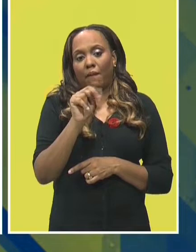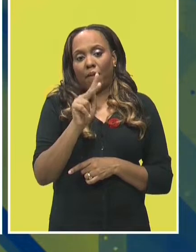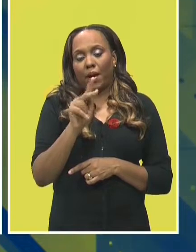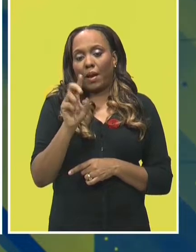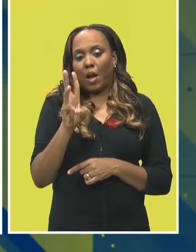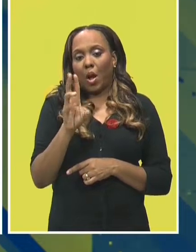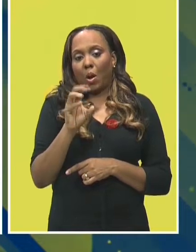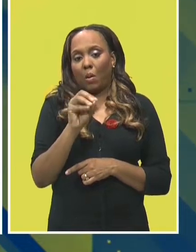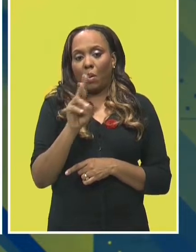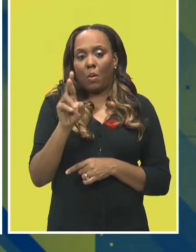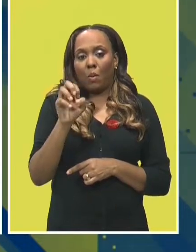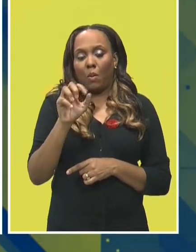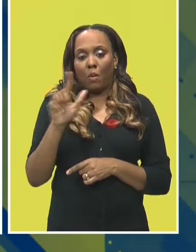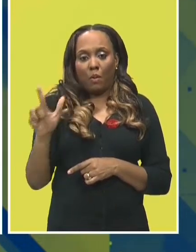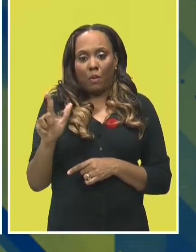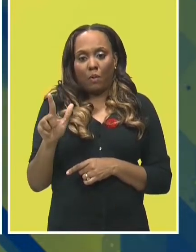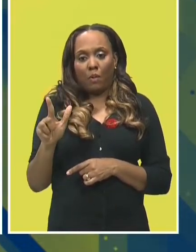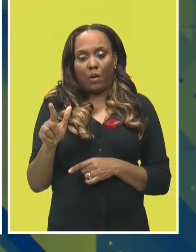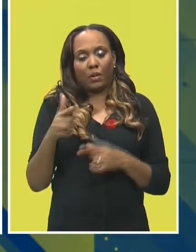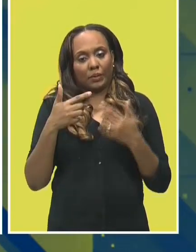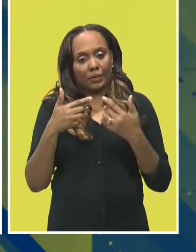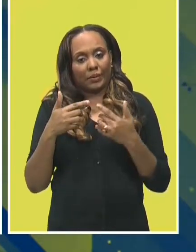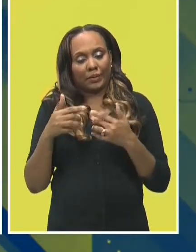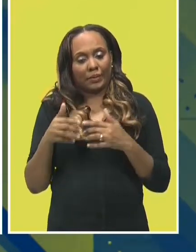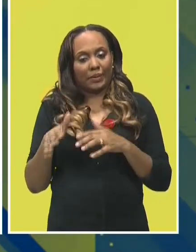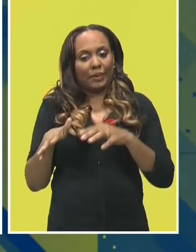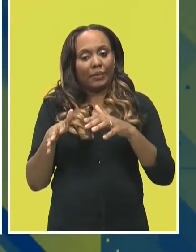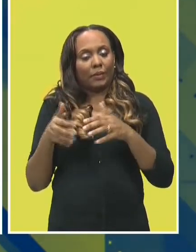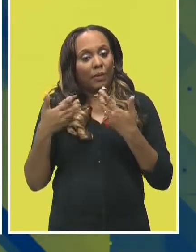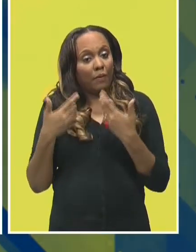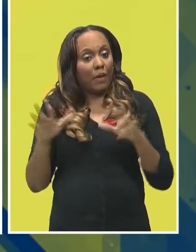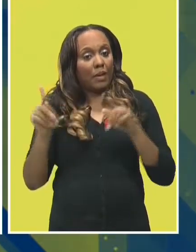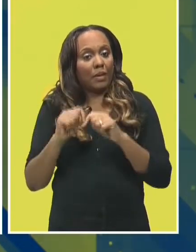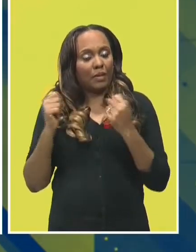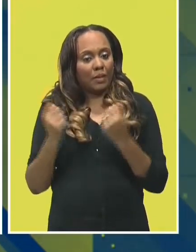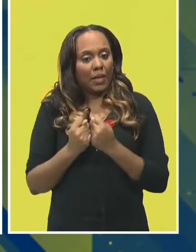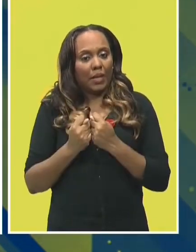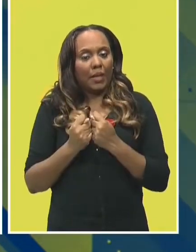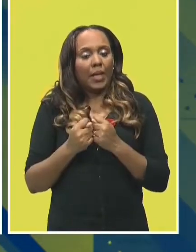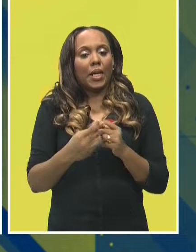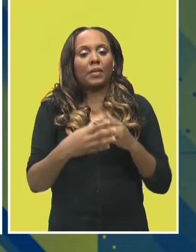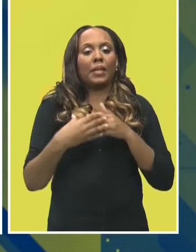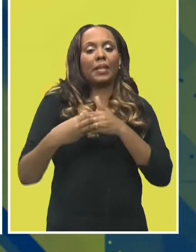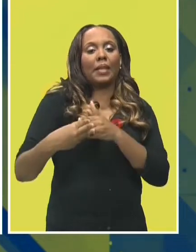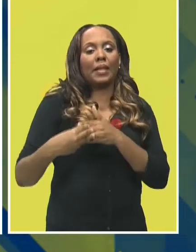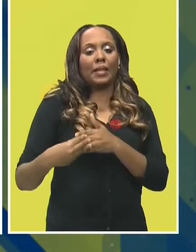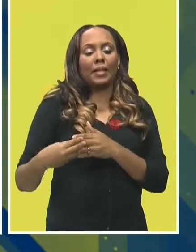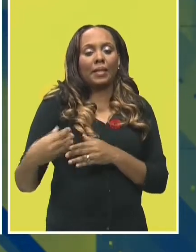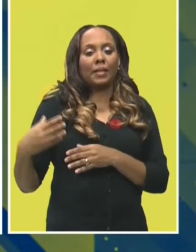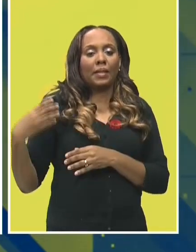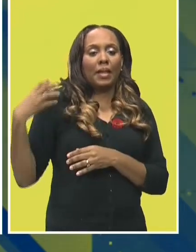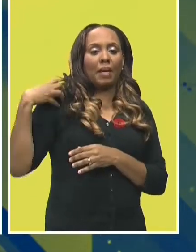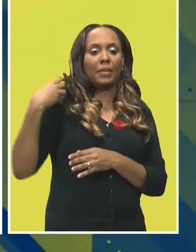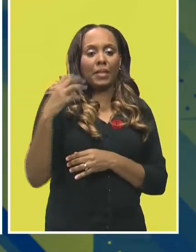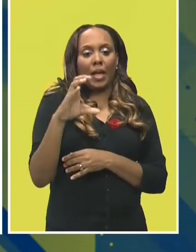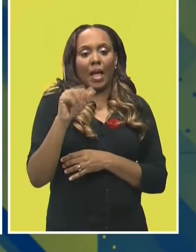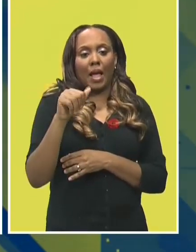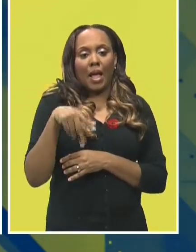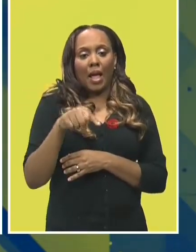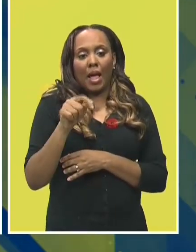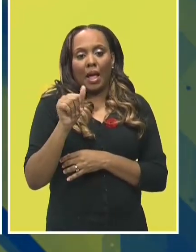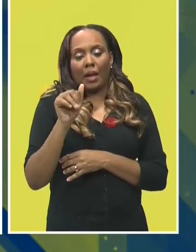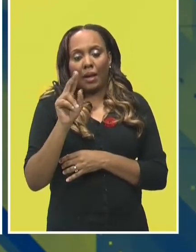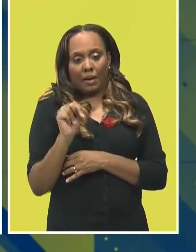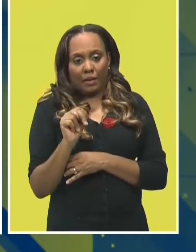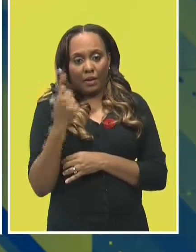of leading the West Indies team. He had considerable success as captain, leading West Indies in 39 tests until Clive Lloyd